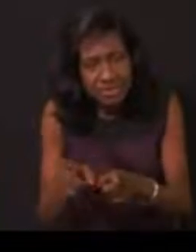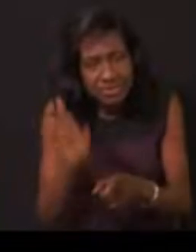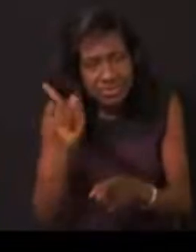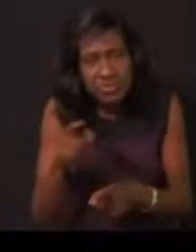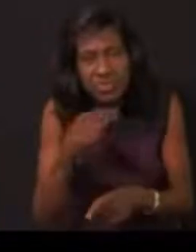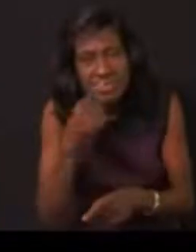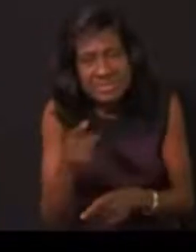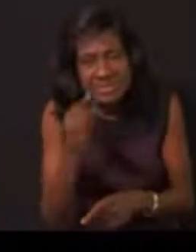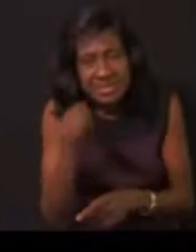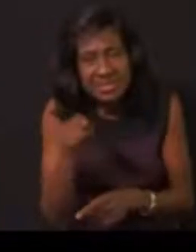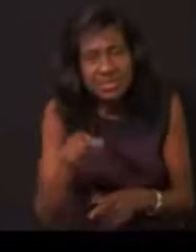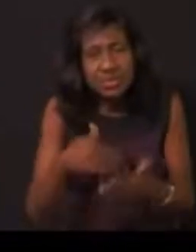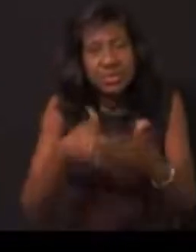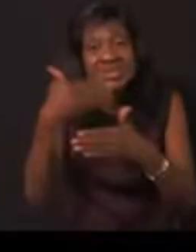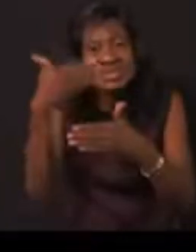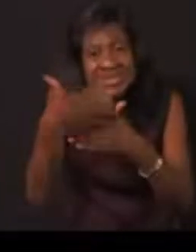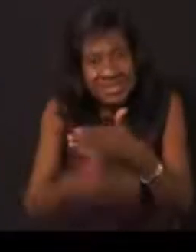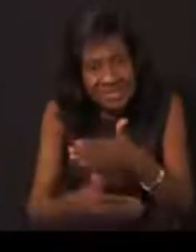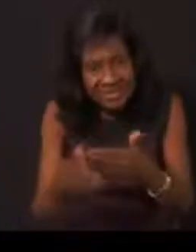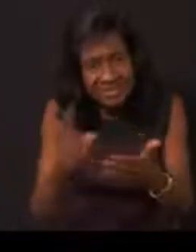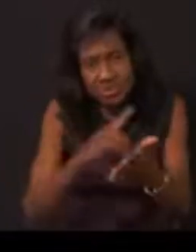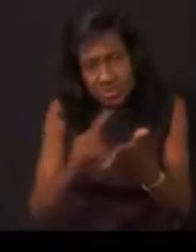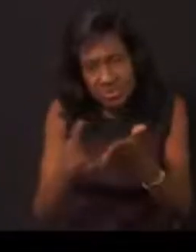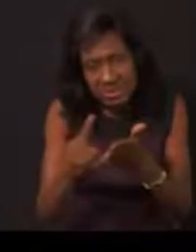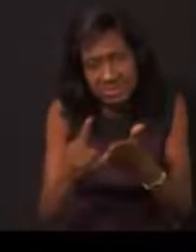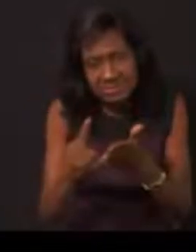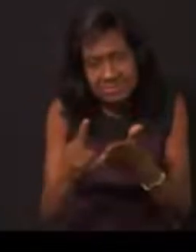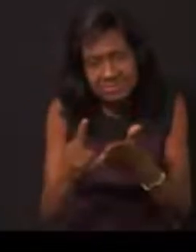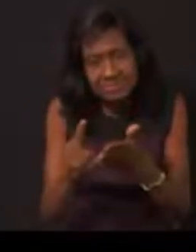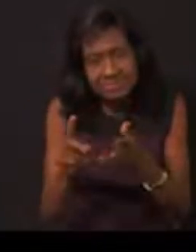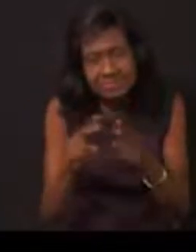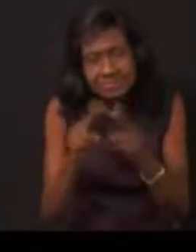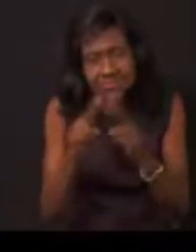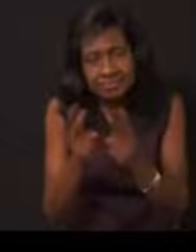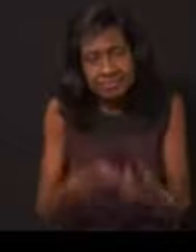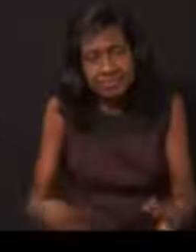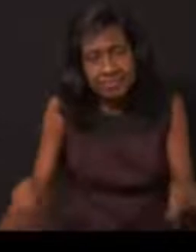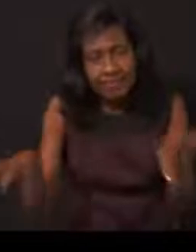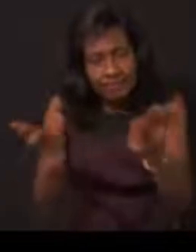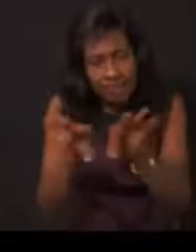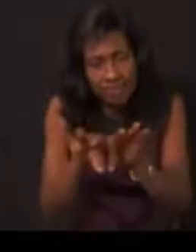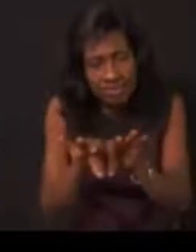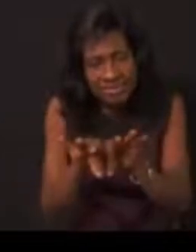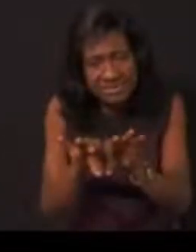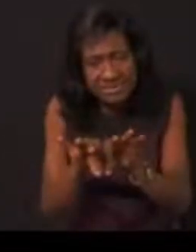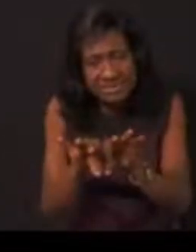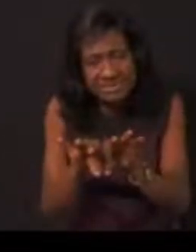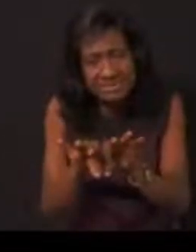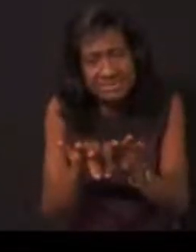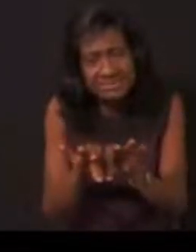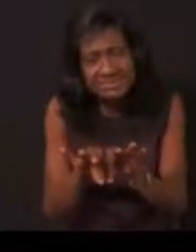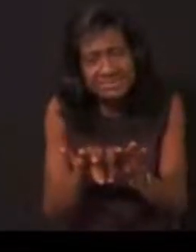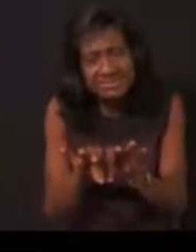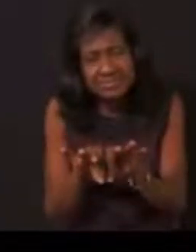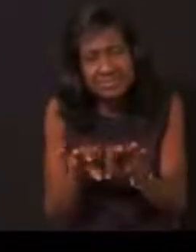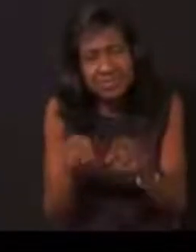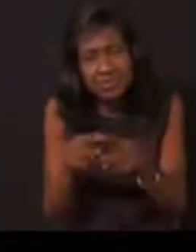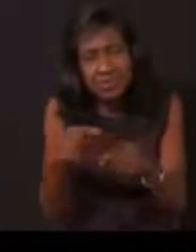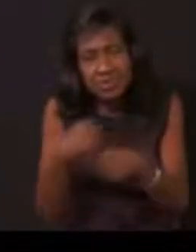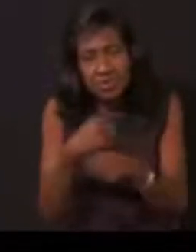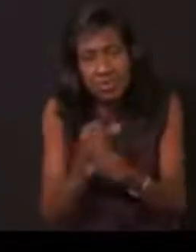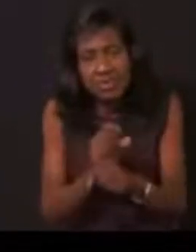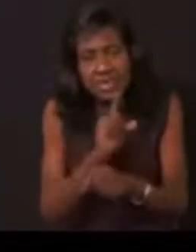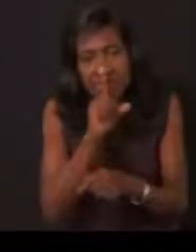information next week. Just as important as the date is to ensure that